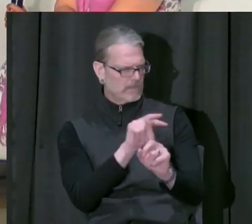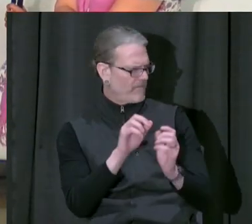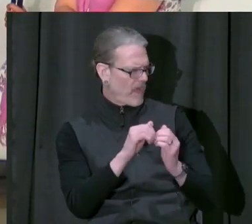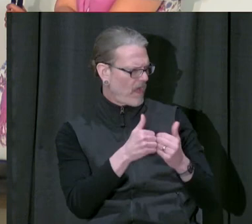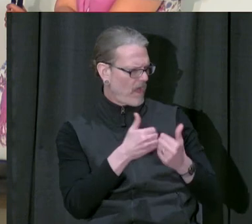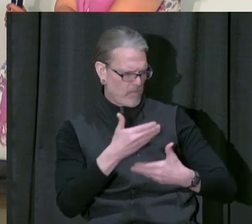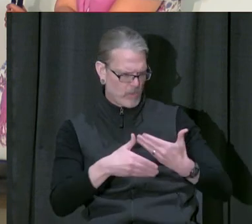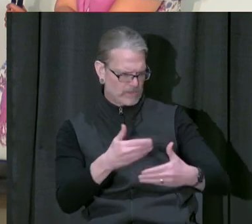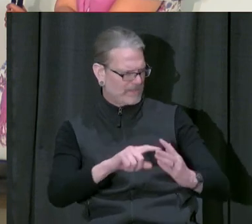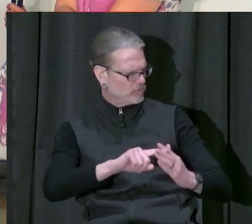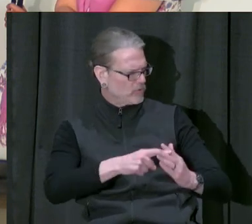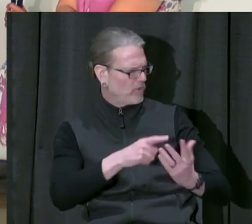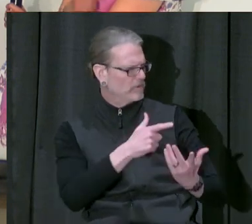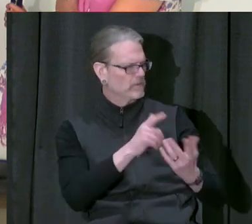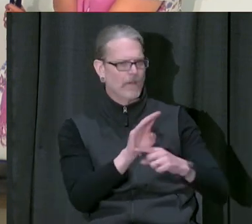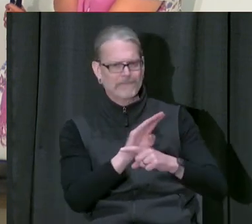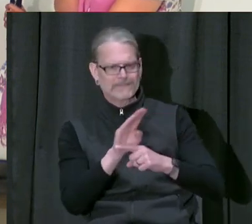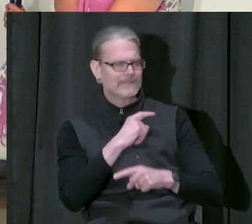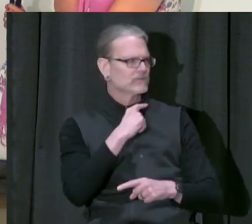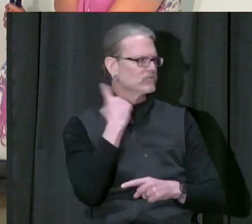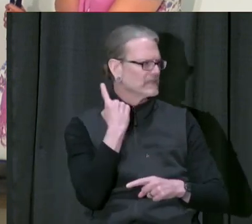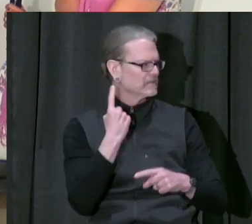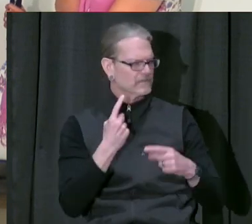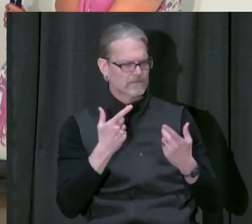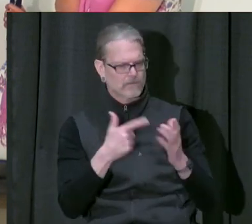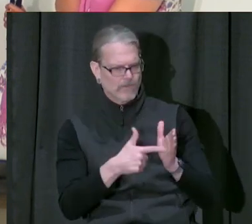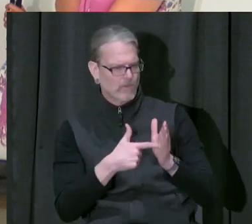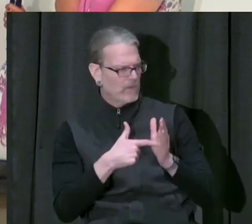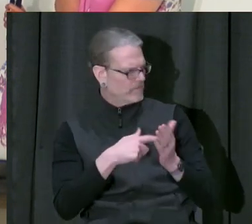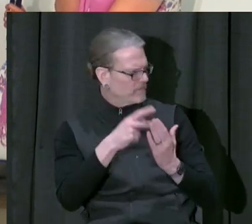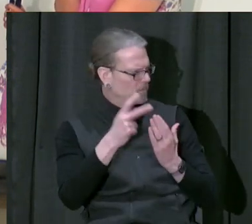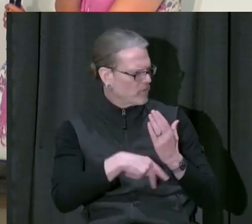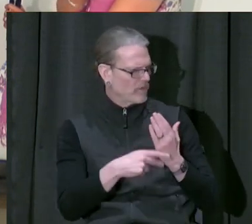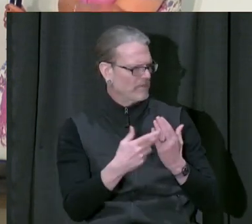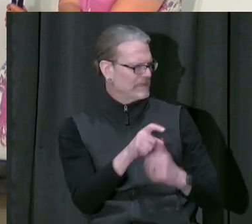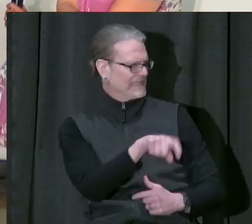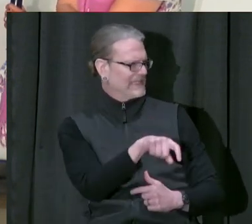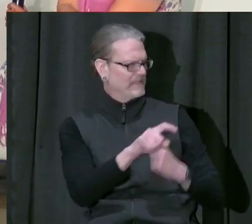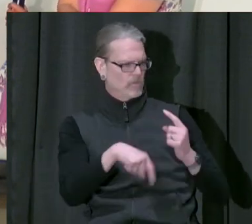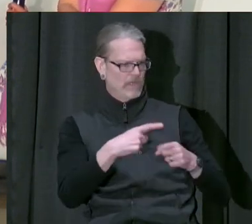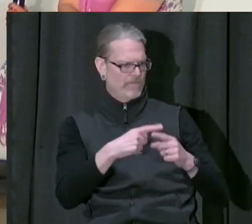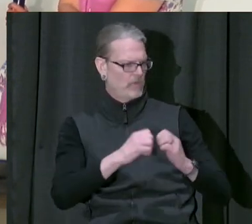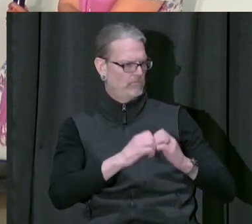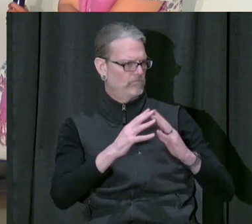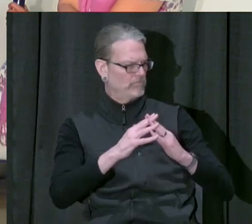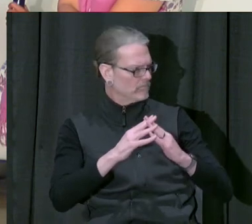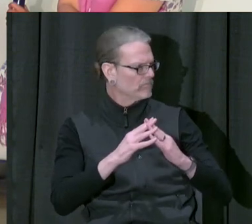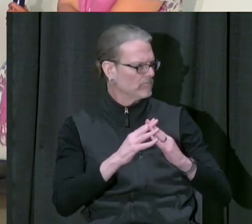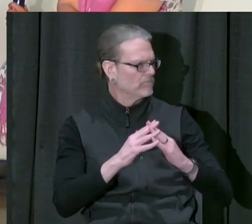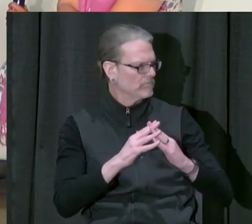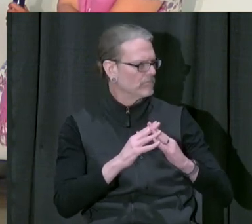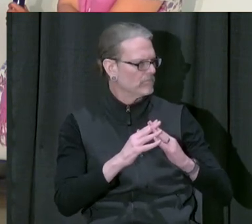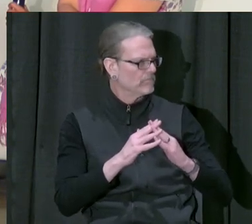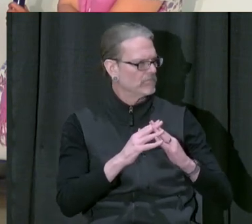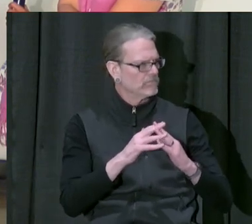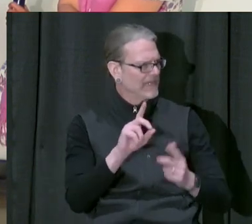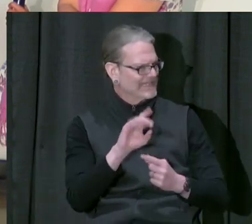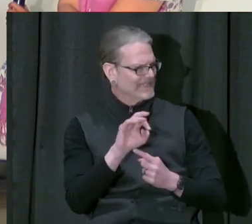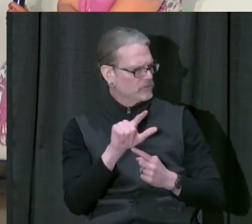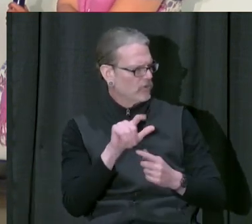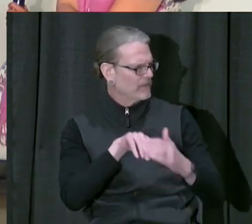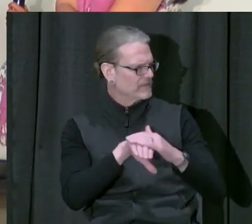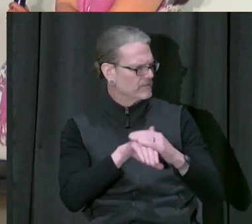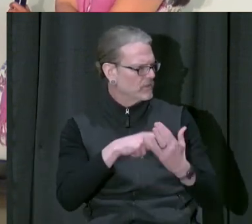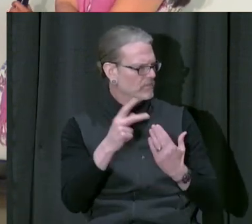understand the business risk and compliance requirements that are needed when you have to comply with when establishing a digital